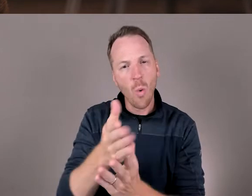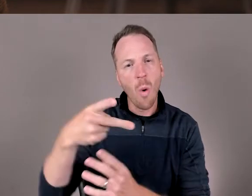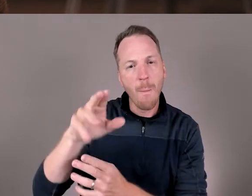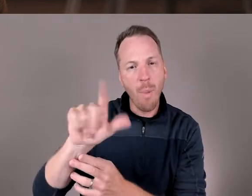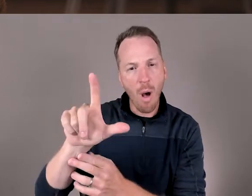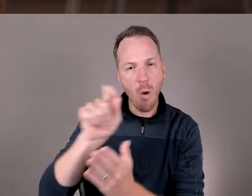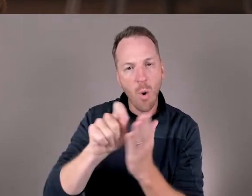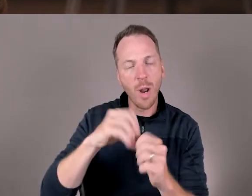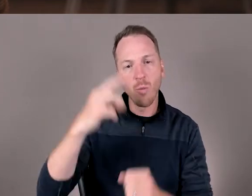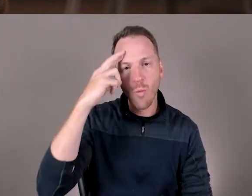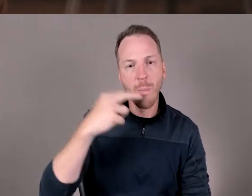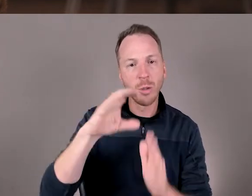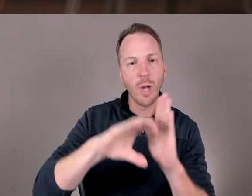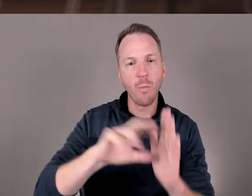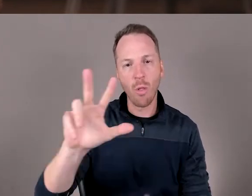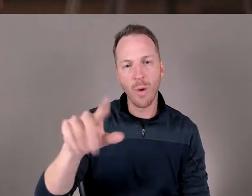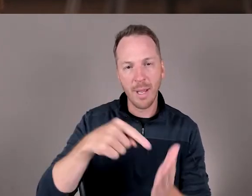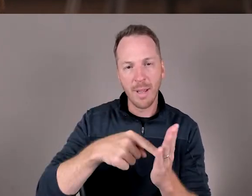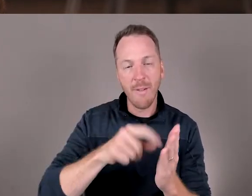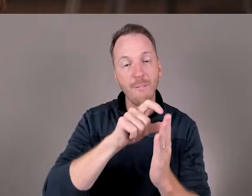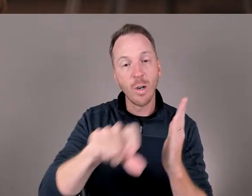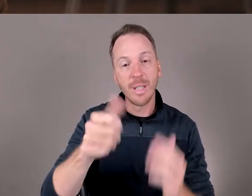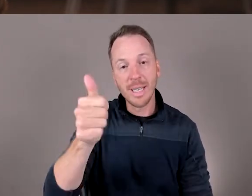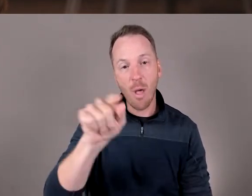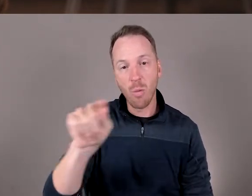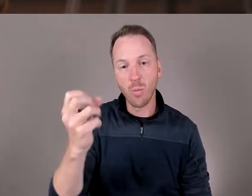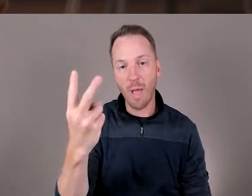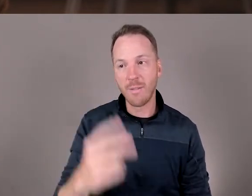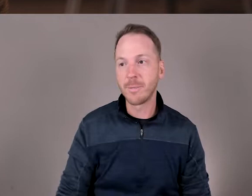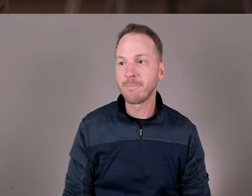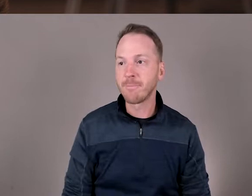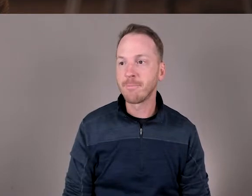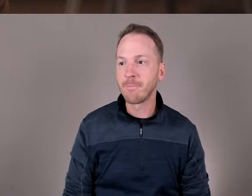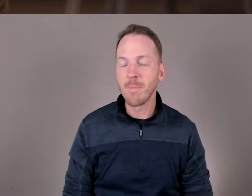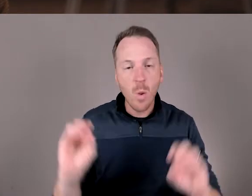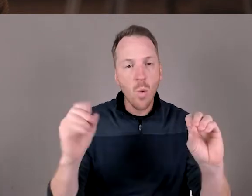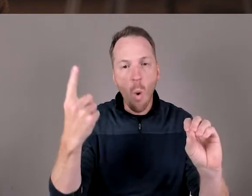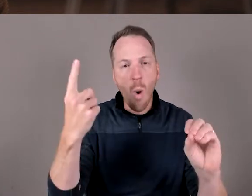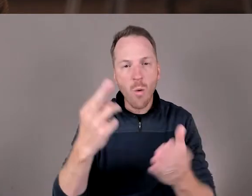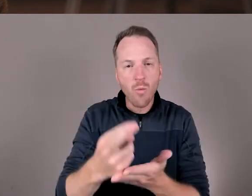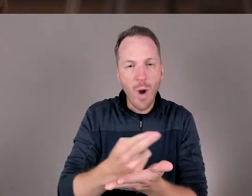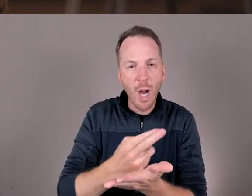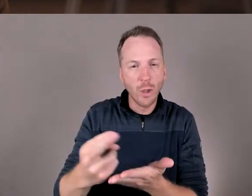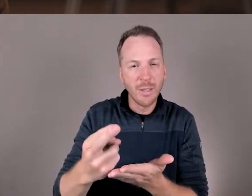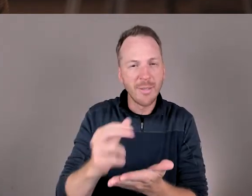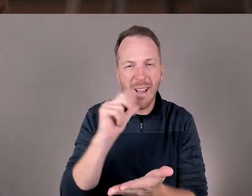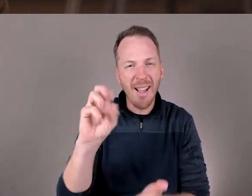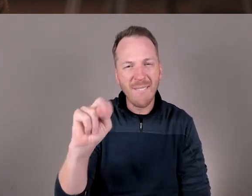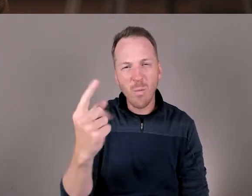in Romans chapter 3, this is verses 10 through 12, "There is no one righteous, not even